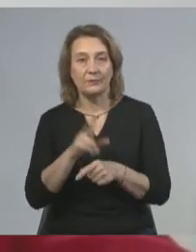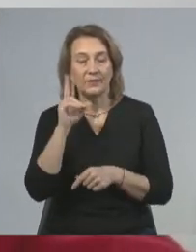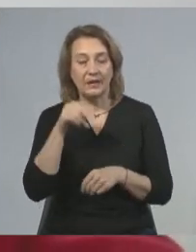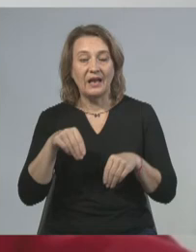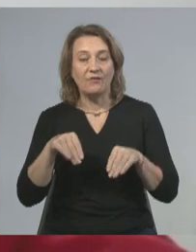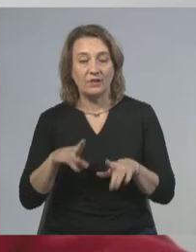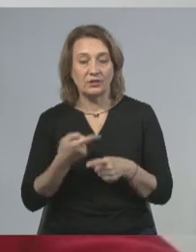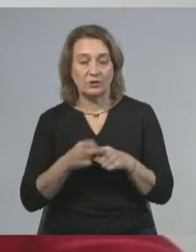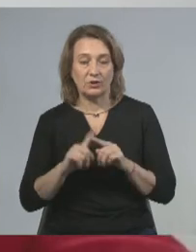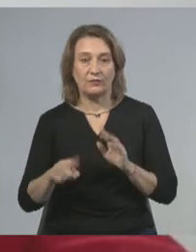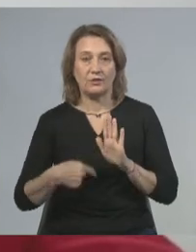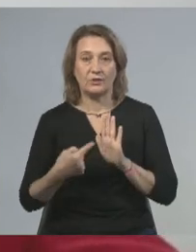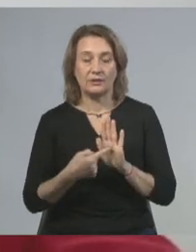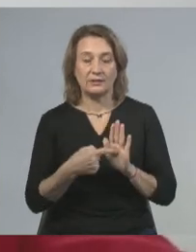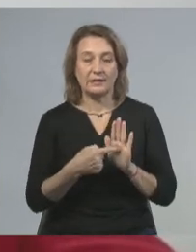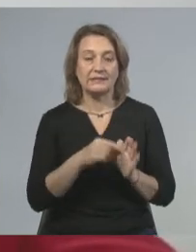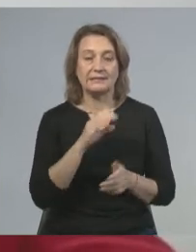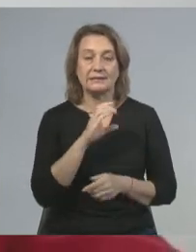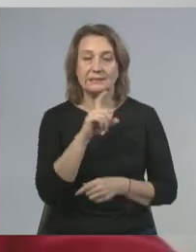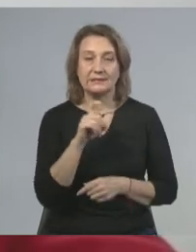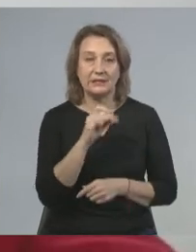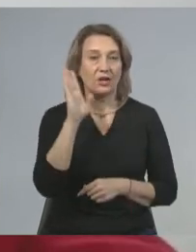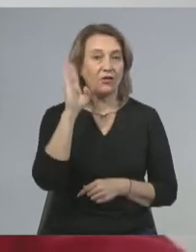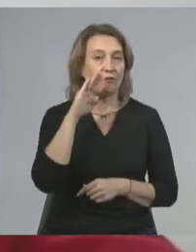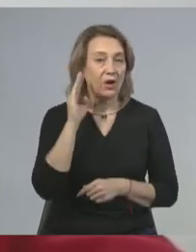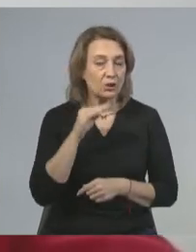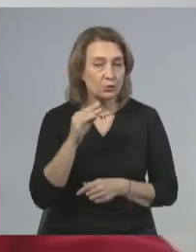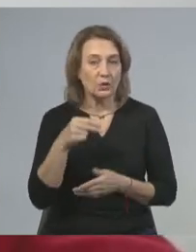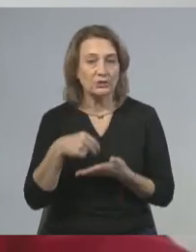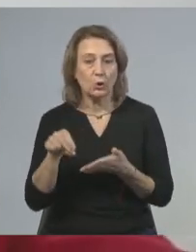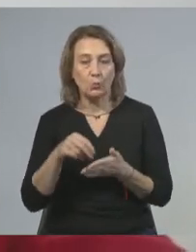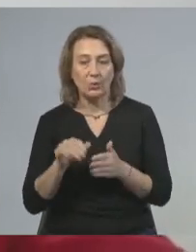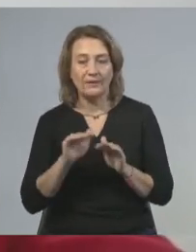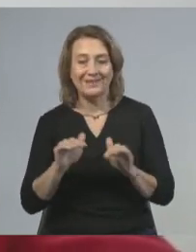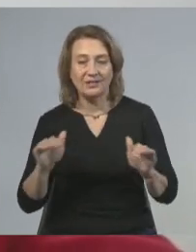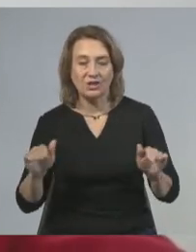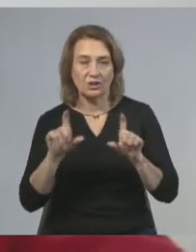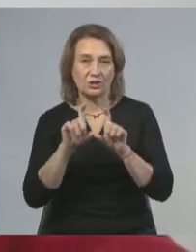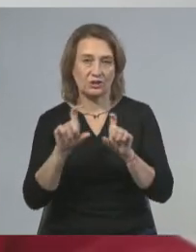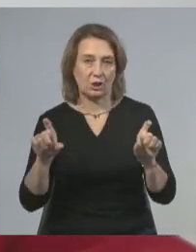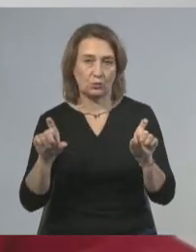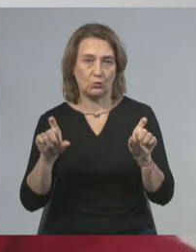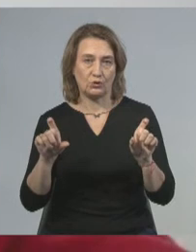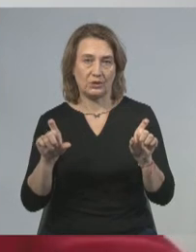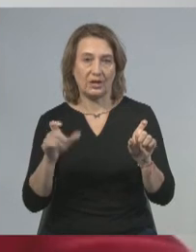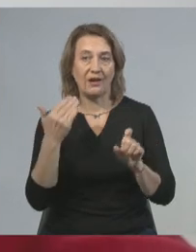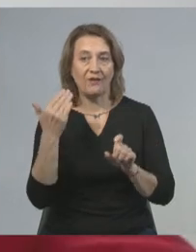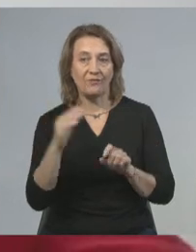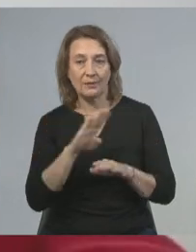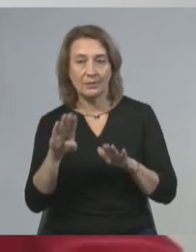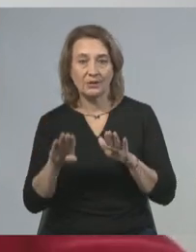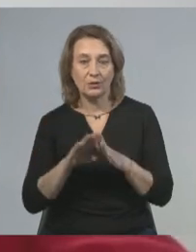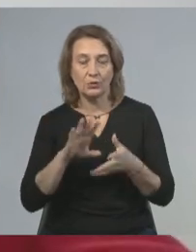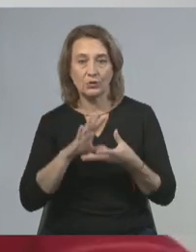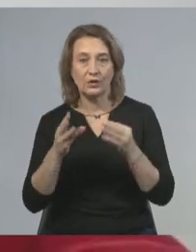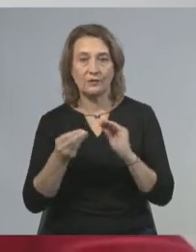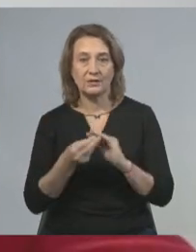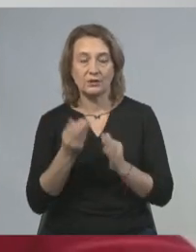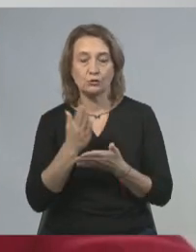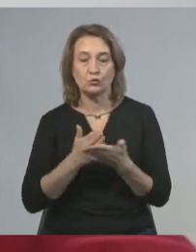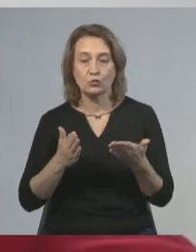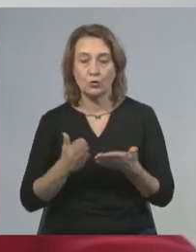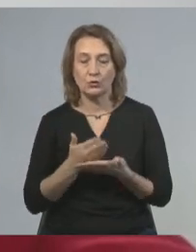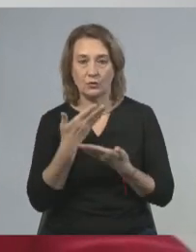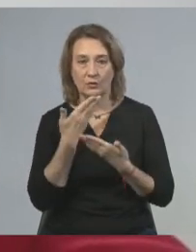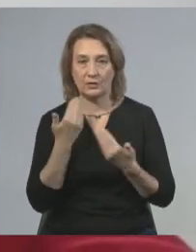the deadline well by the time that you're going to solve the problem of the procurement for the kindergartens and proclaiming the